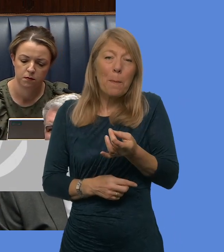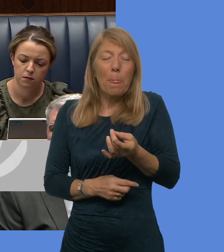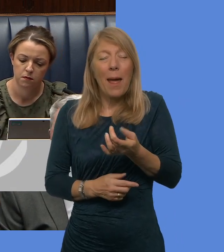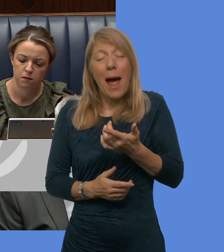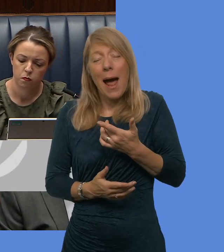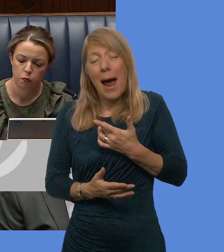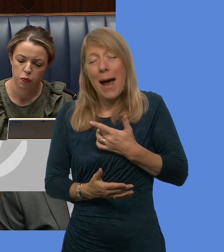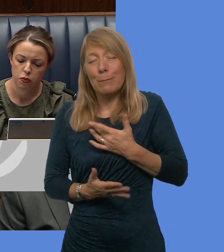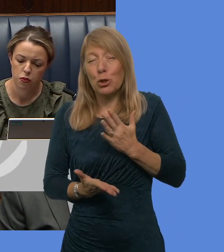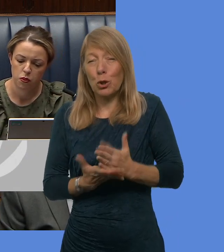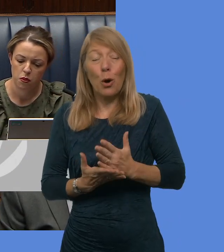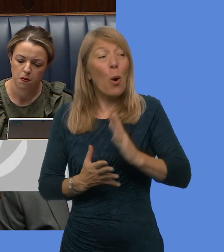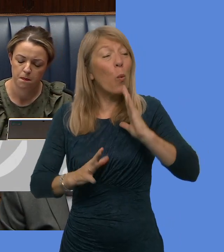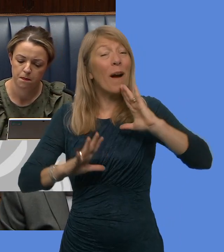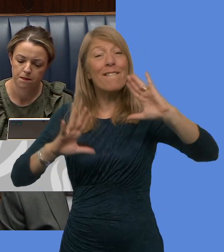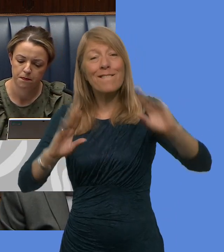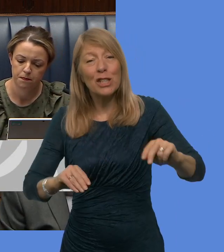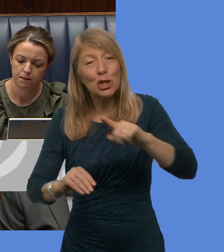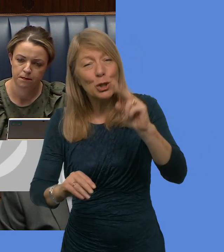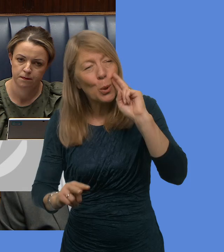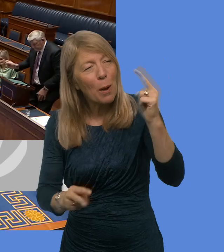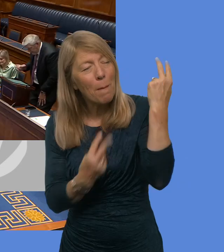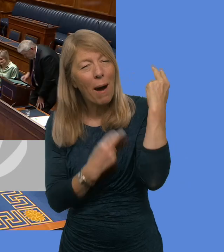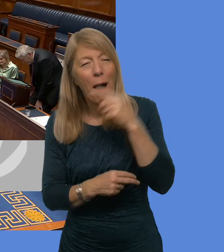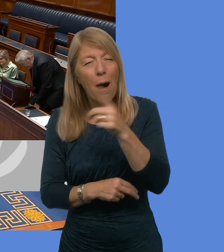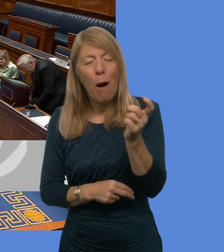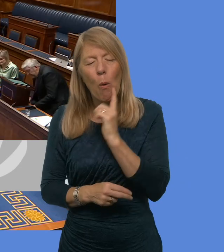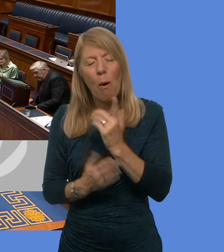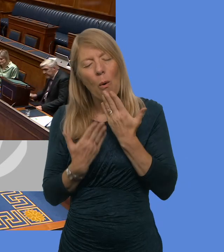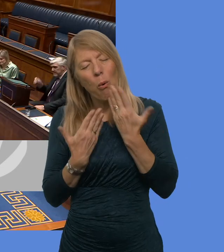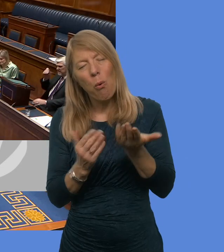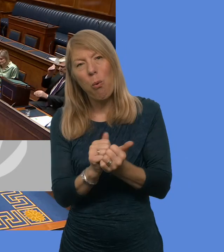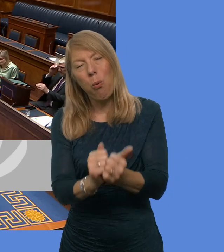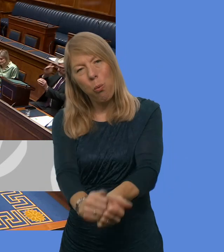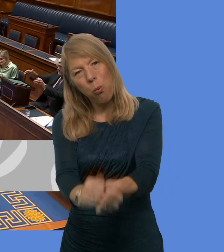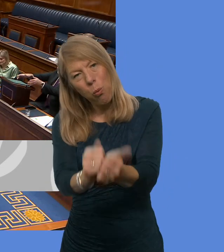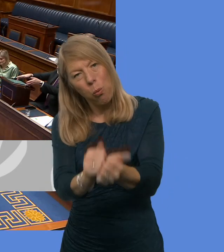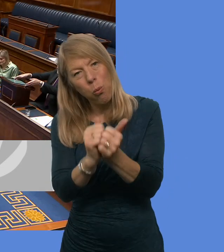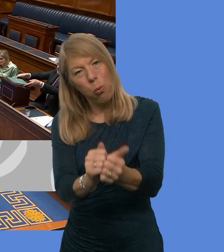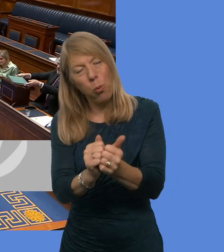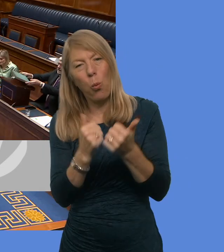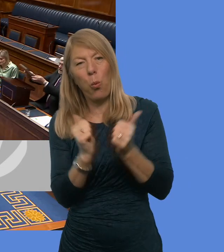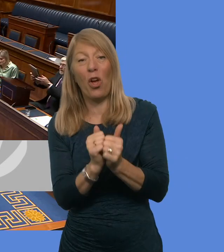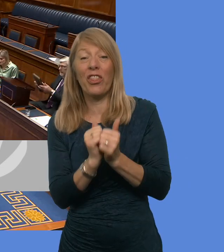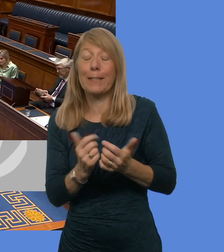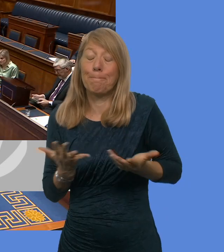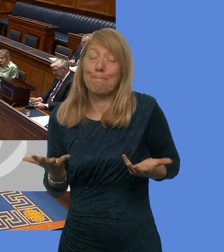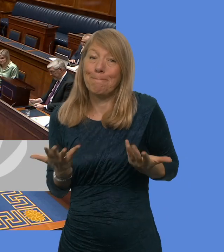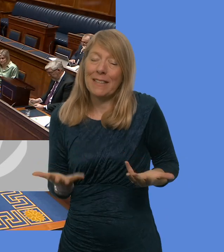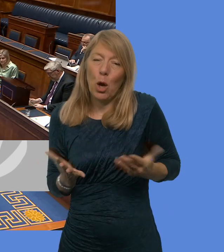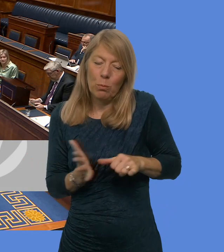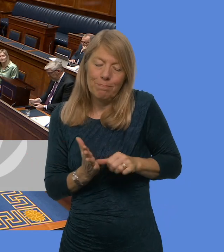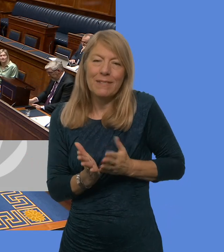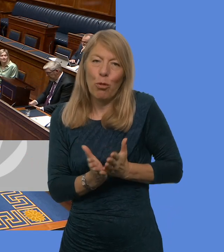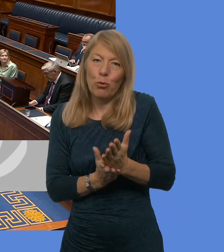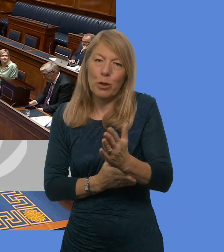that when the schemes are complete, people will welcome the fact that the work has been done. Liz Cummins. Ask the Minister for his assessment of the